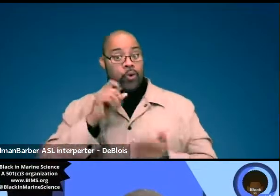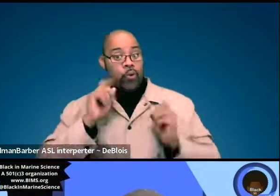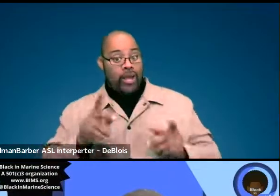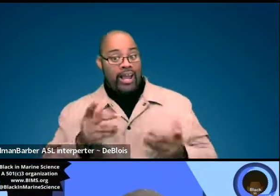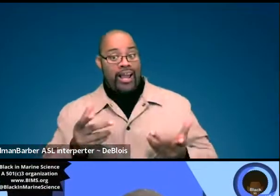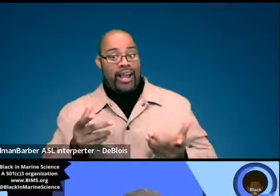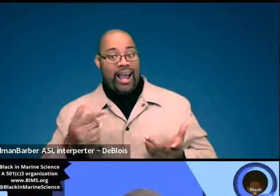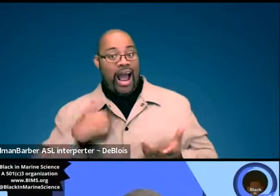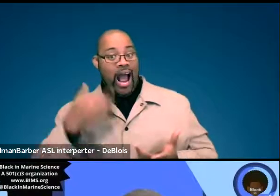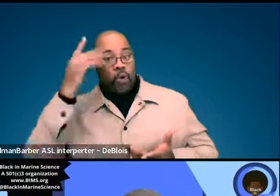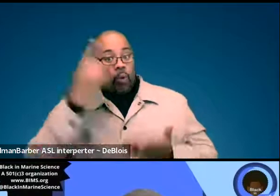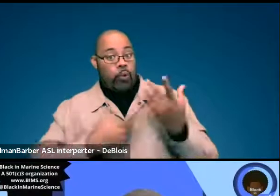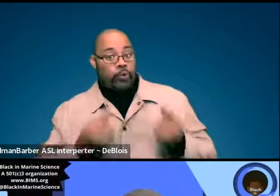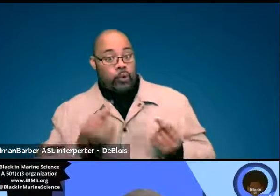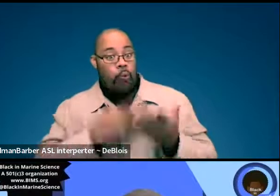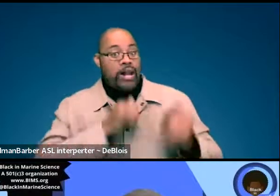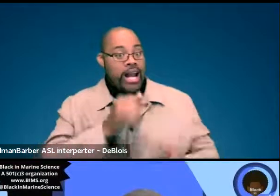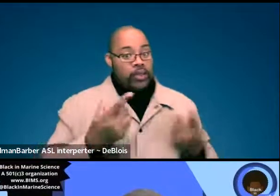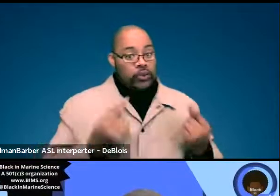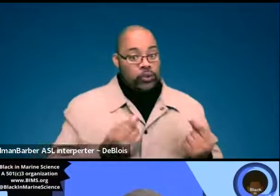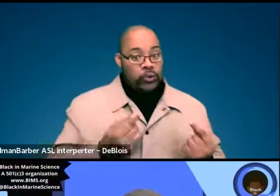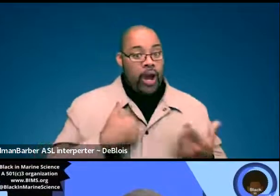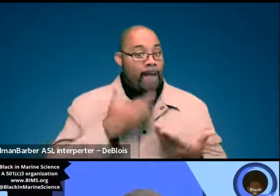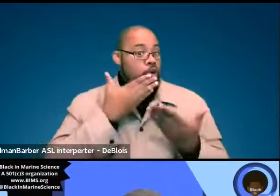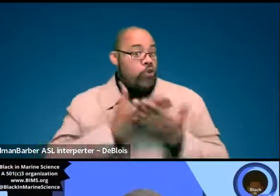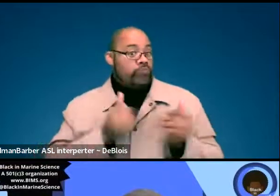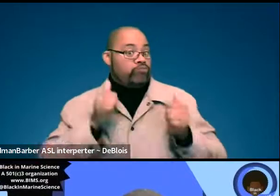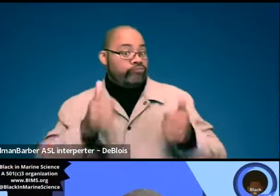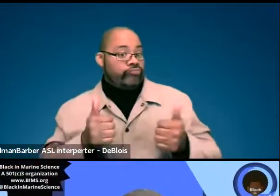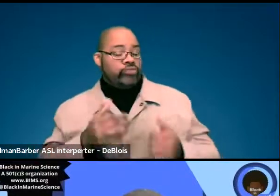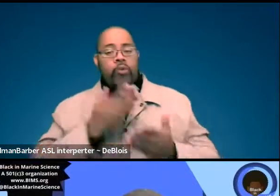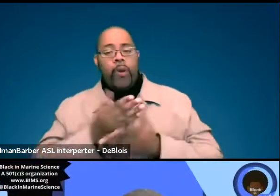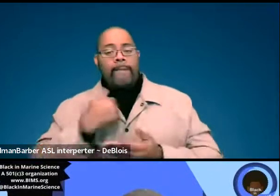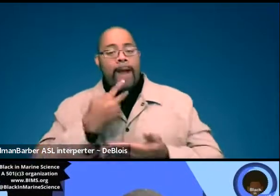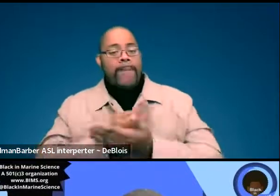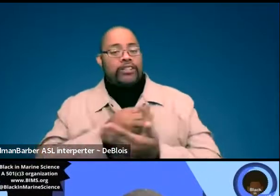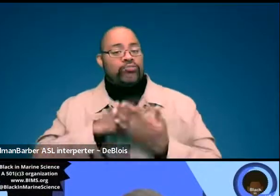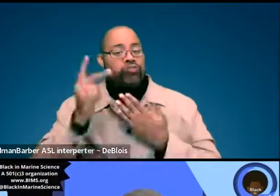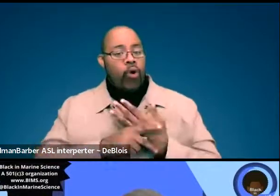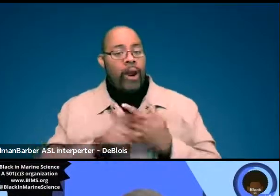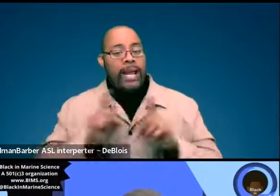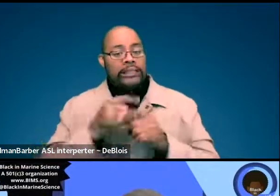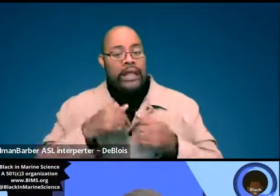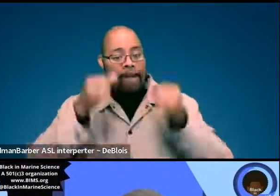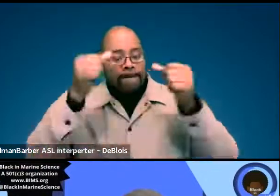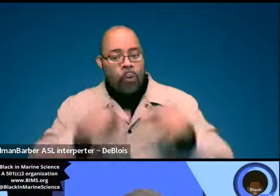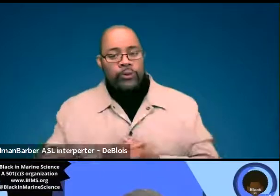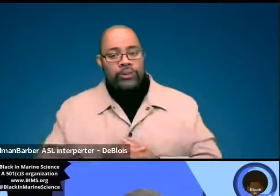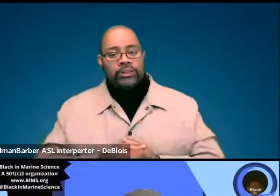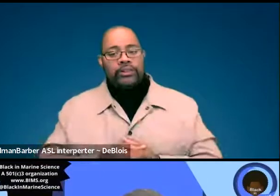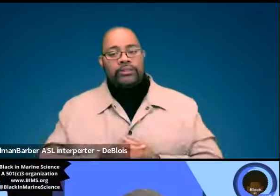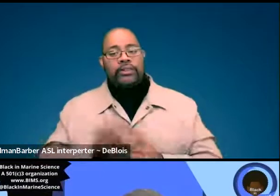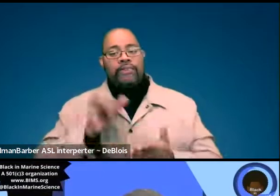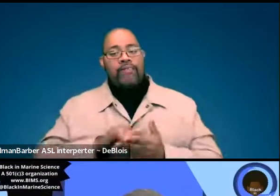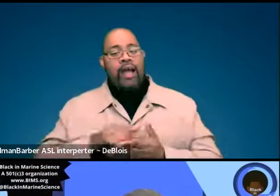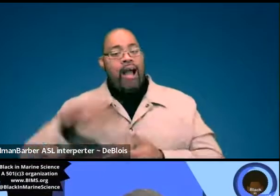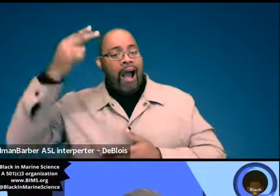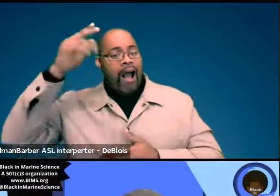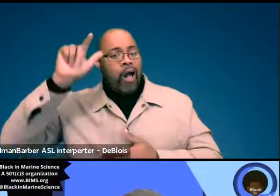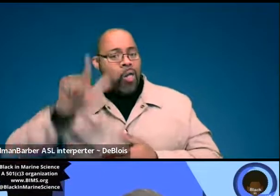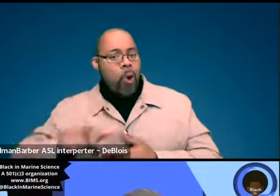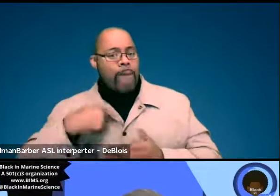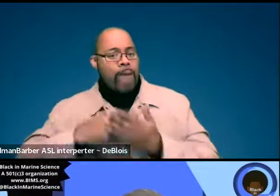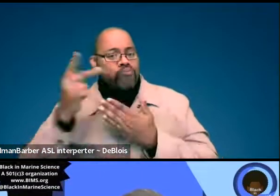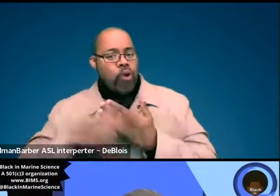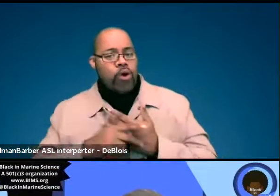cool. I know what to do, what not to do. I'm good. So through my master's program, as I was posting like even the highs and lows of my